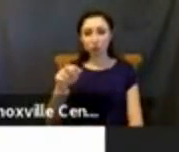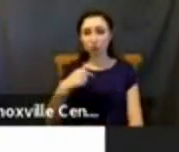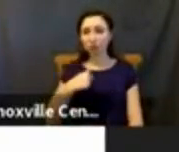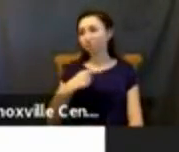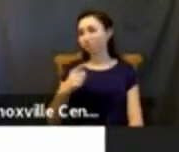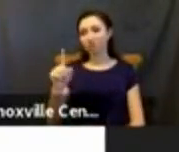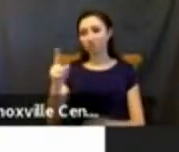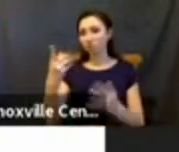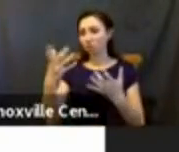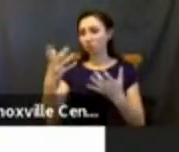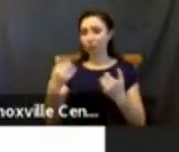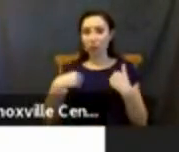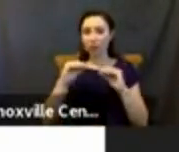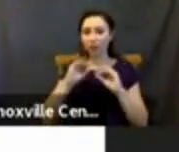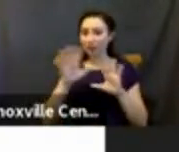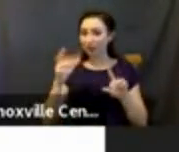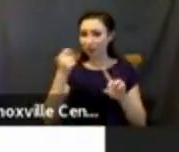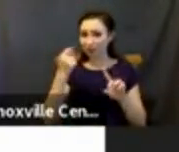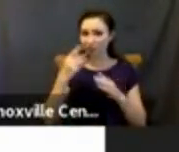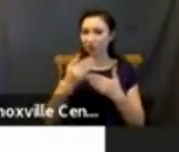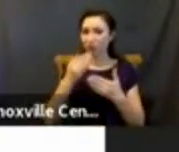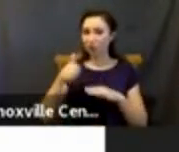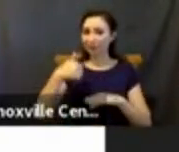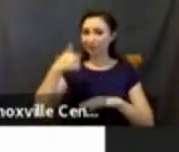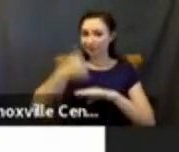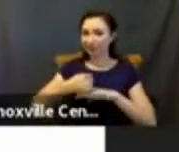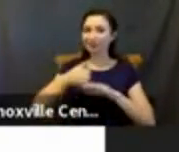of this before we just set the metrics.